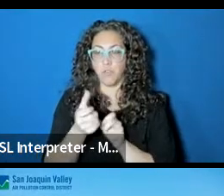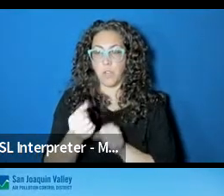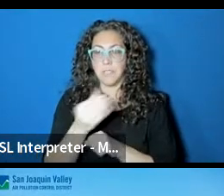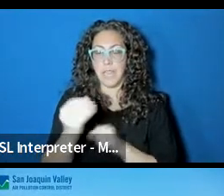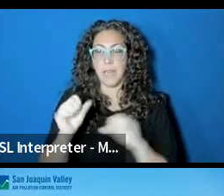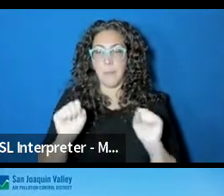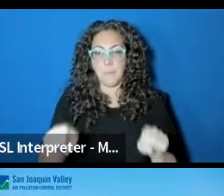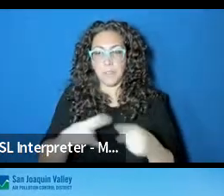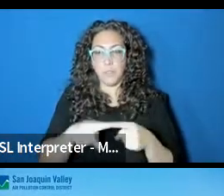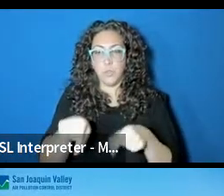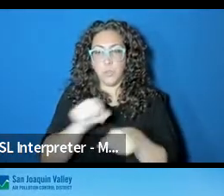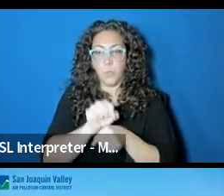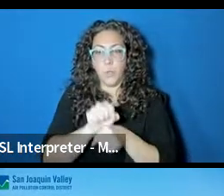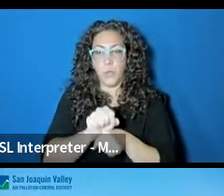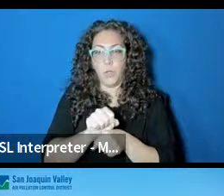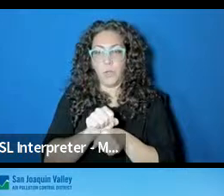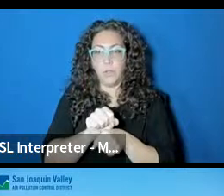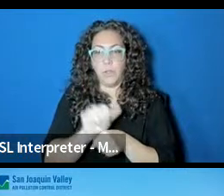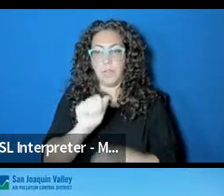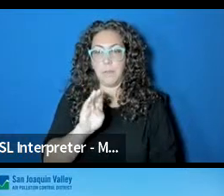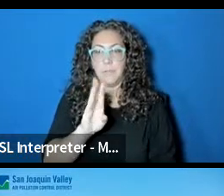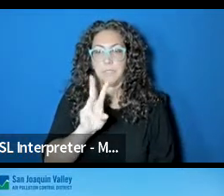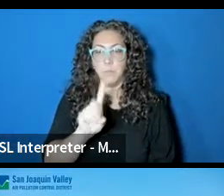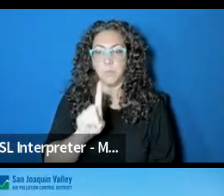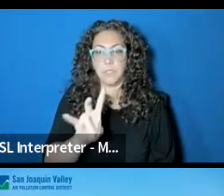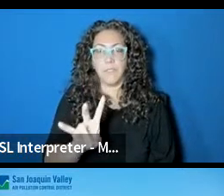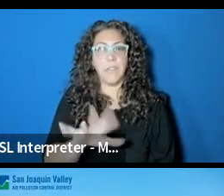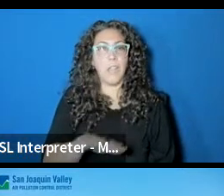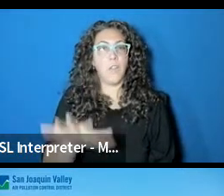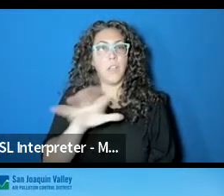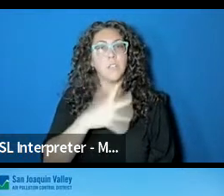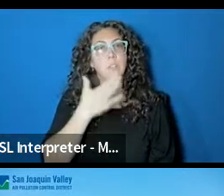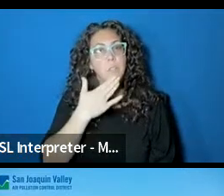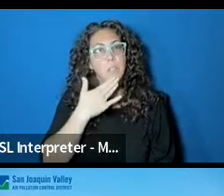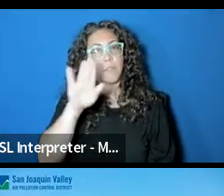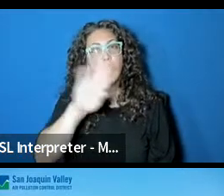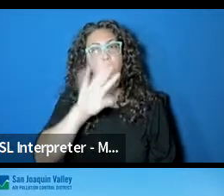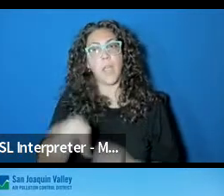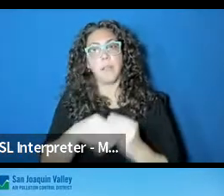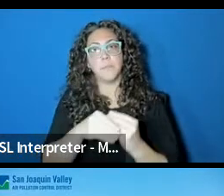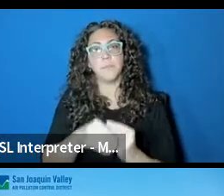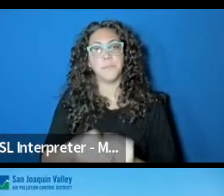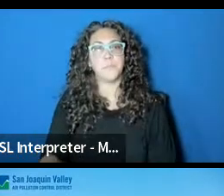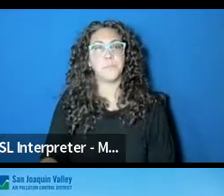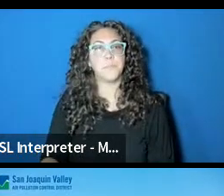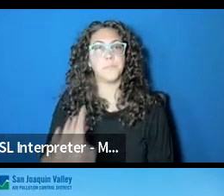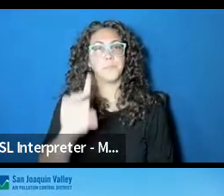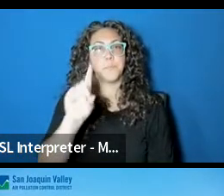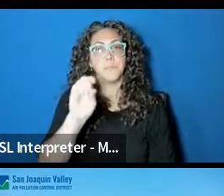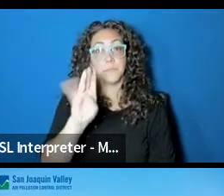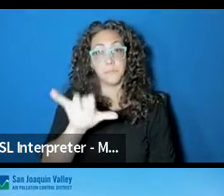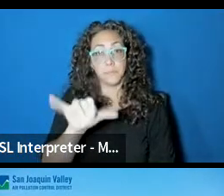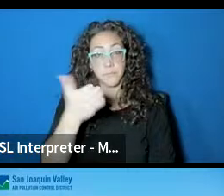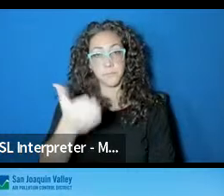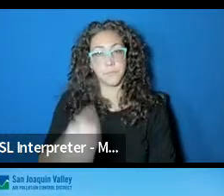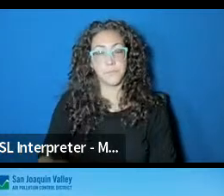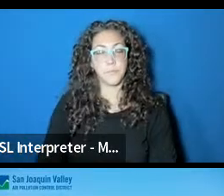work in the AB617 area. So I appreciate your reflection. And Debbie, I see you have your hand raised.